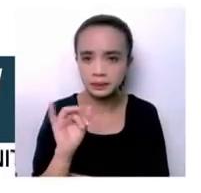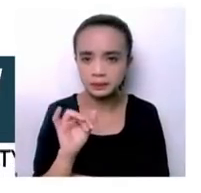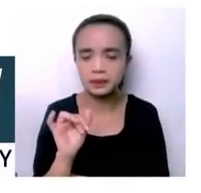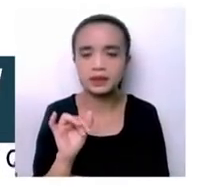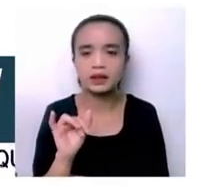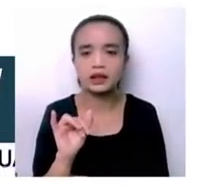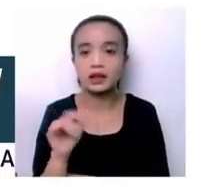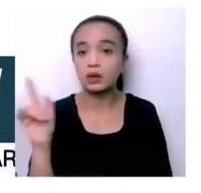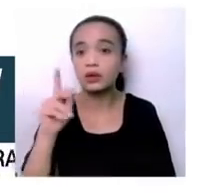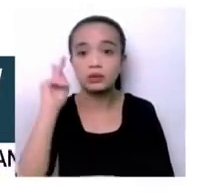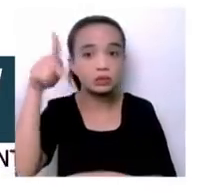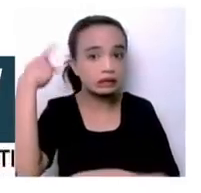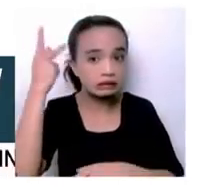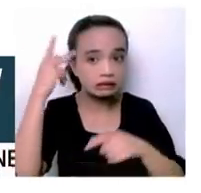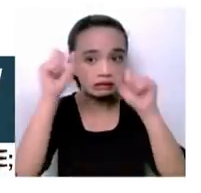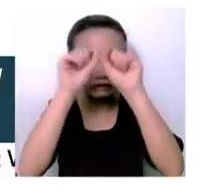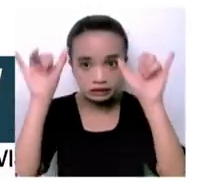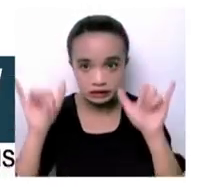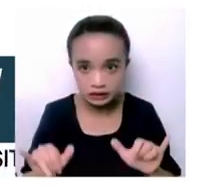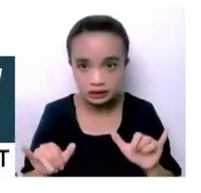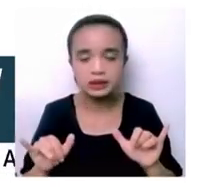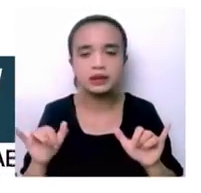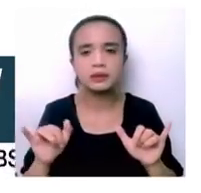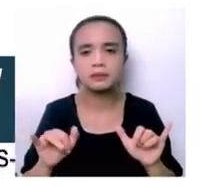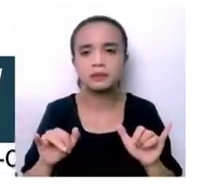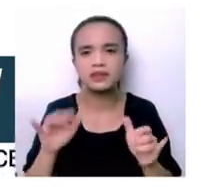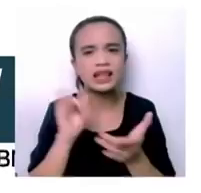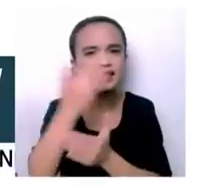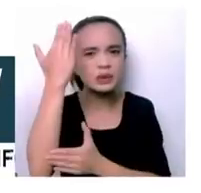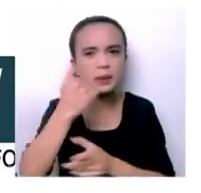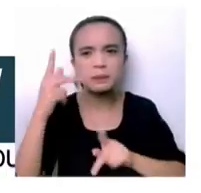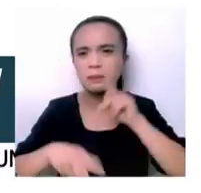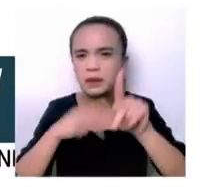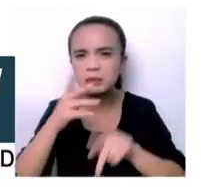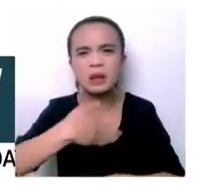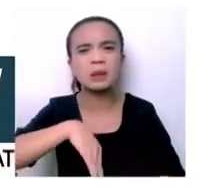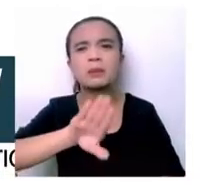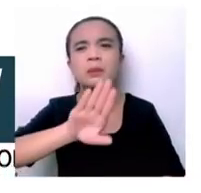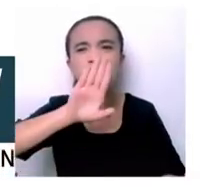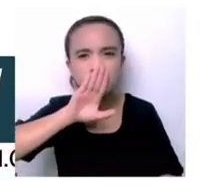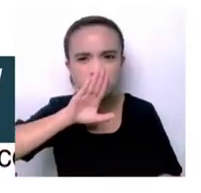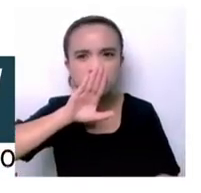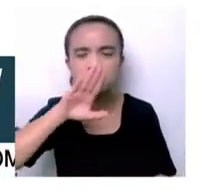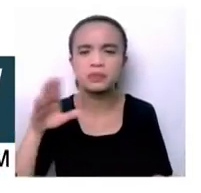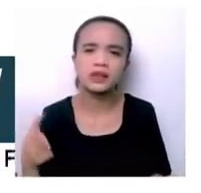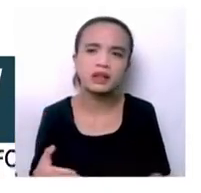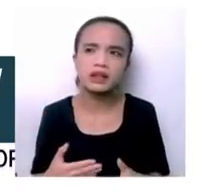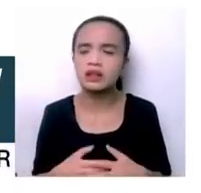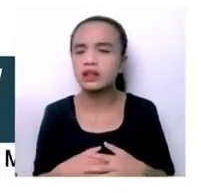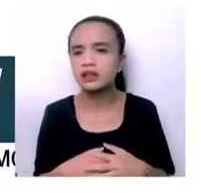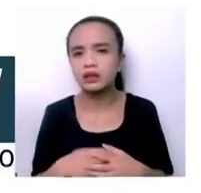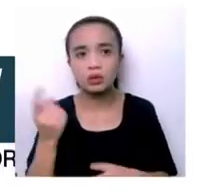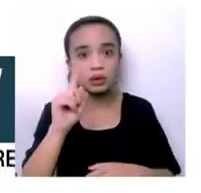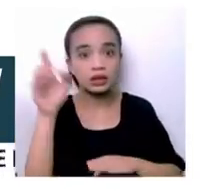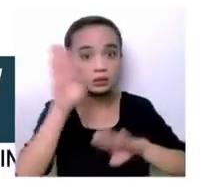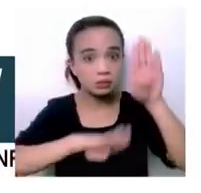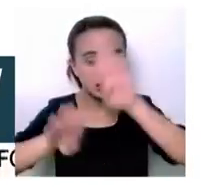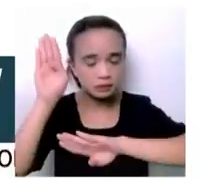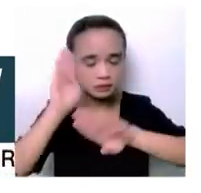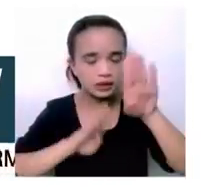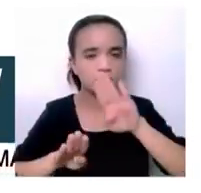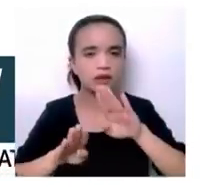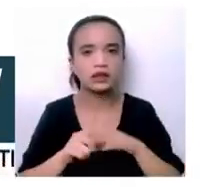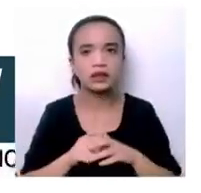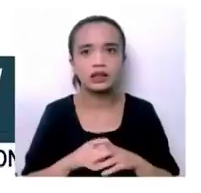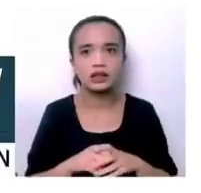The political system was hijacked by them. And so people were frustrated that the crimes, the problems, I mean,